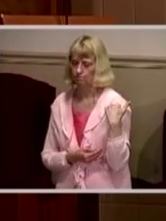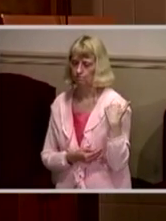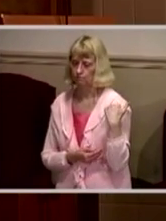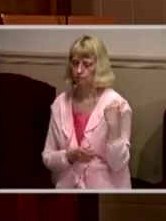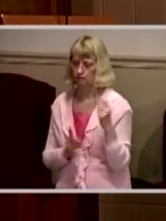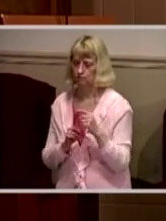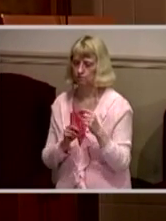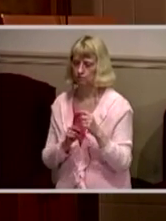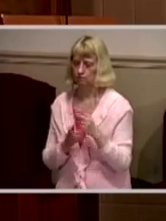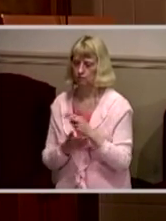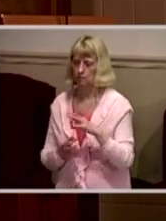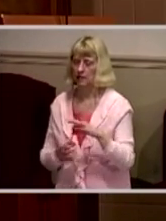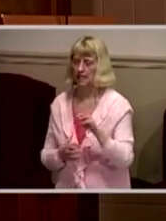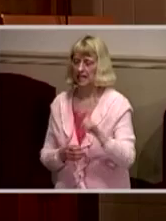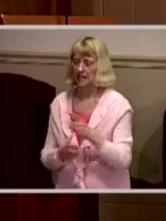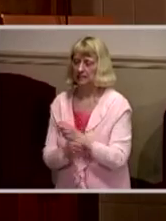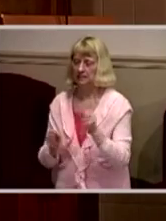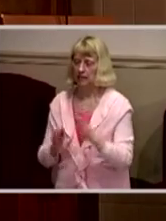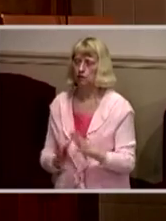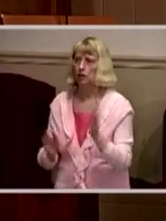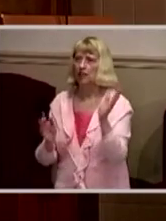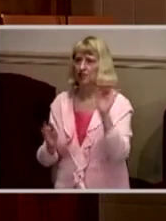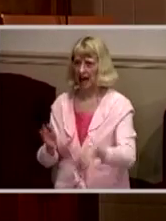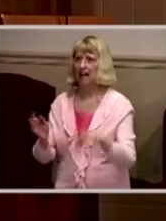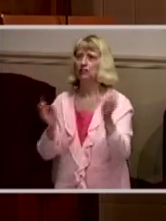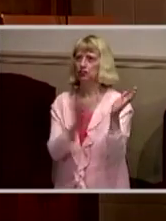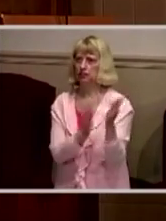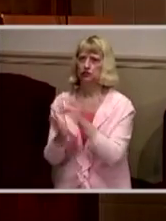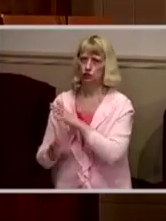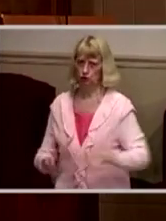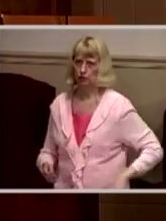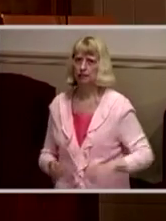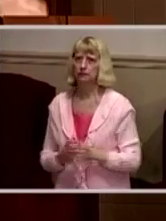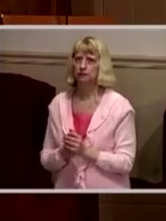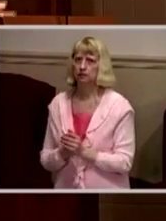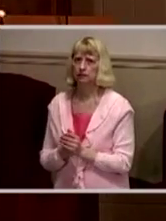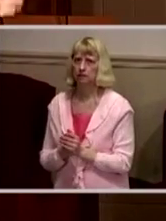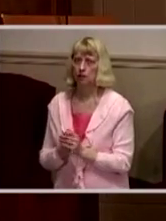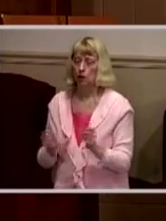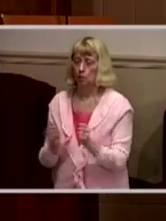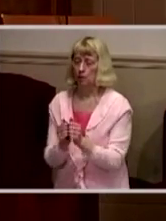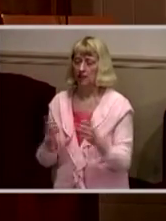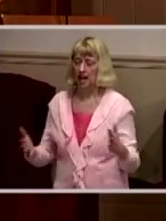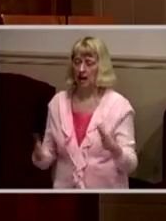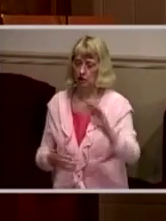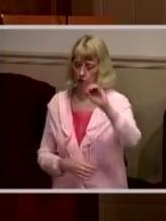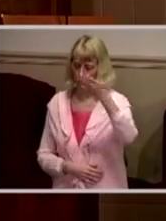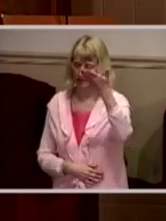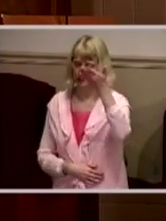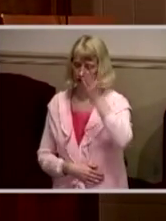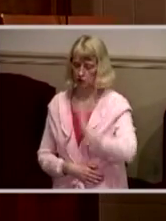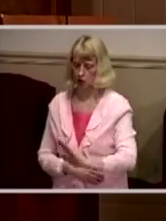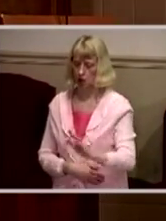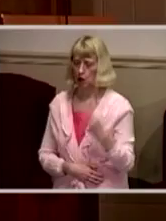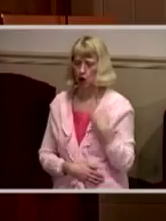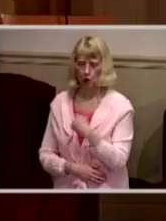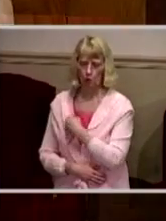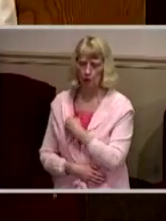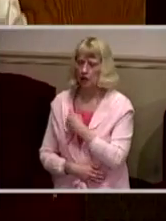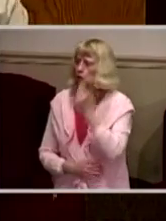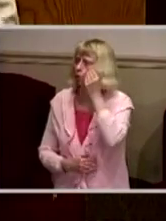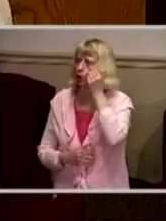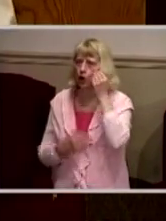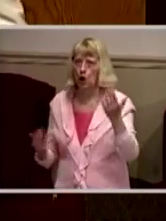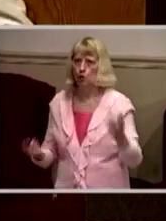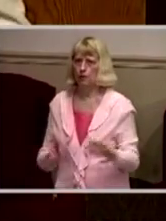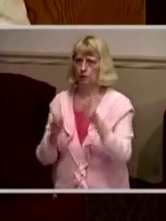small voice, you need a Savior, and Jesus is that Savior. Apart from the grace of God, we would not even know that